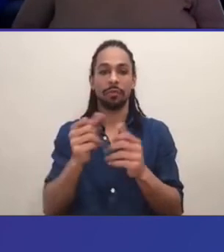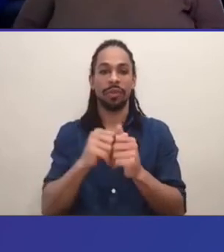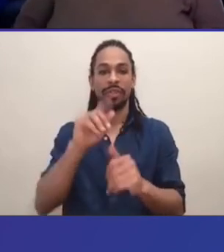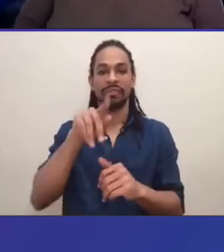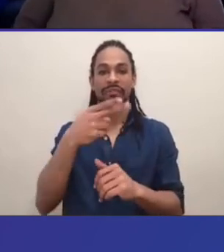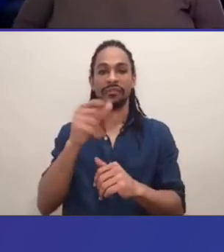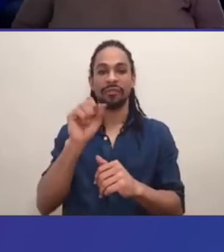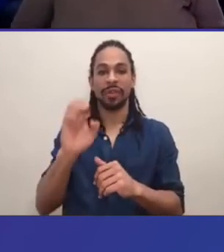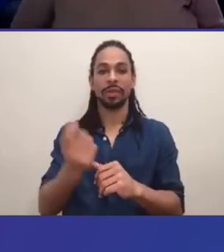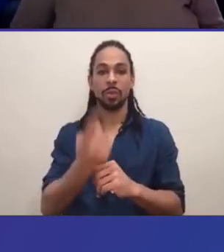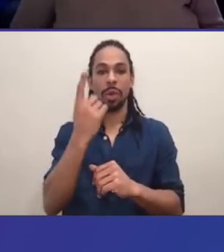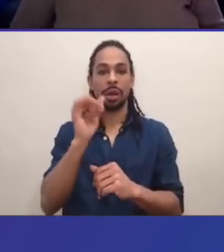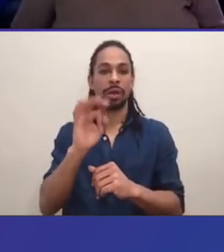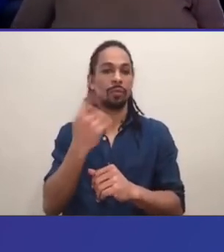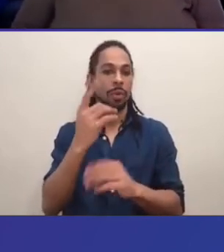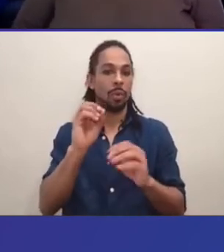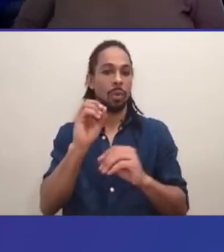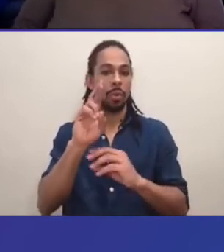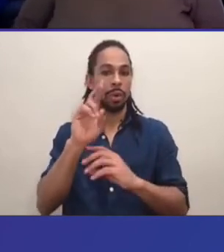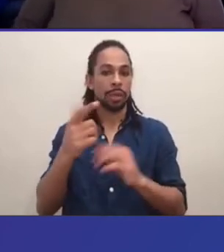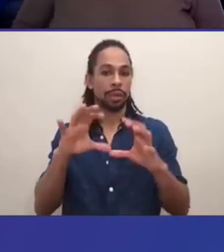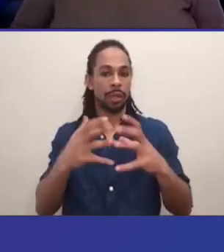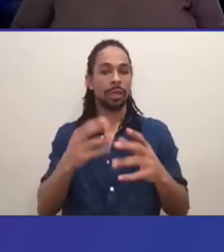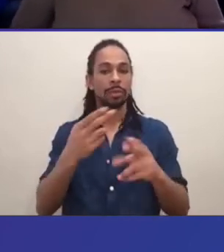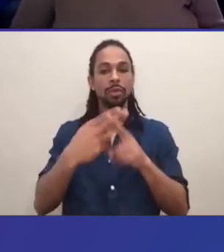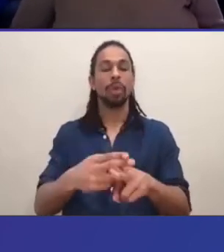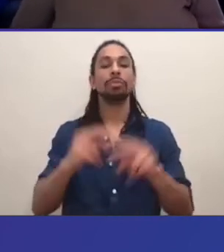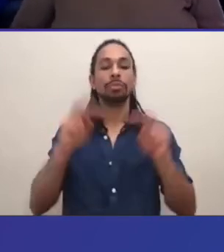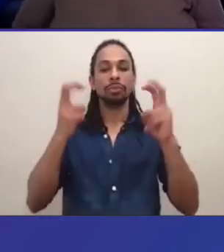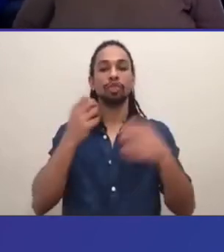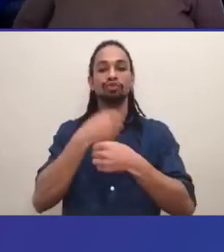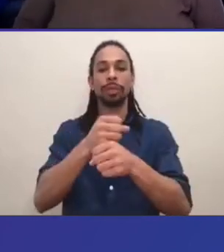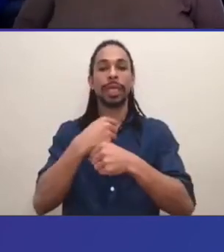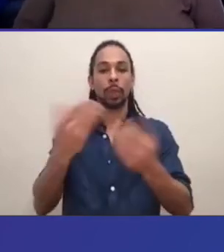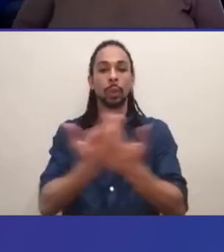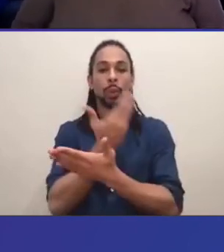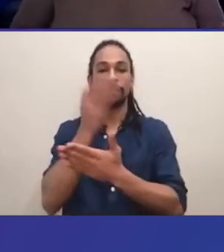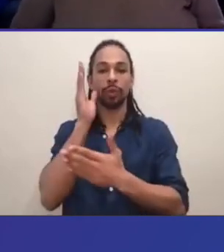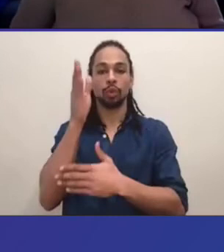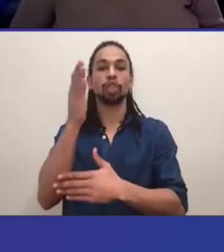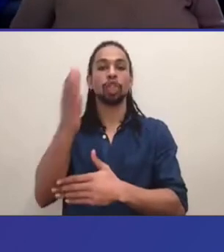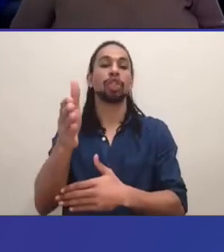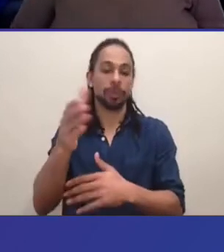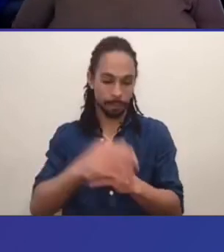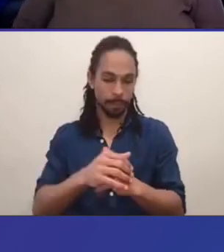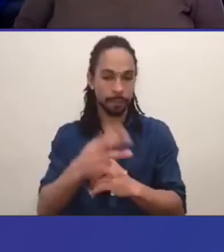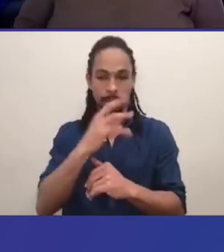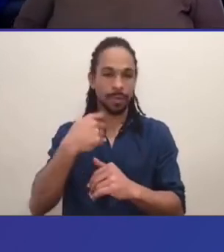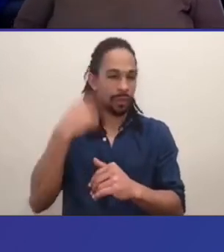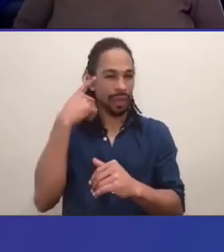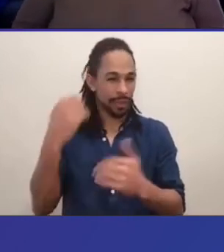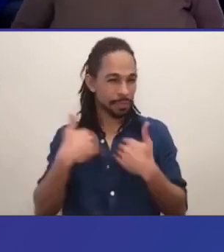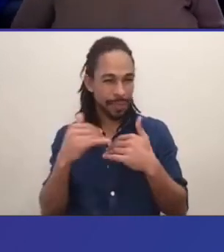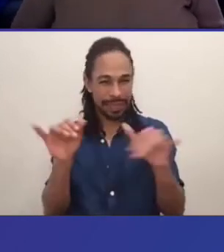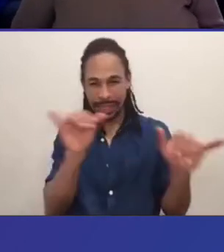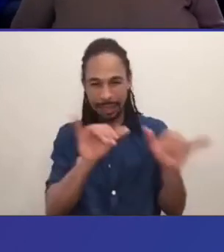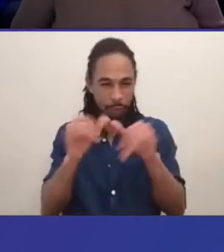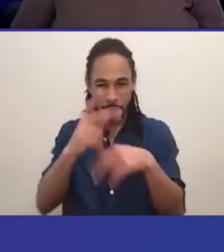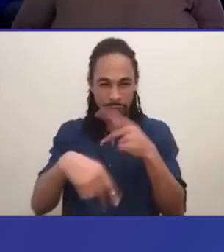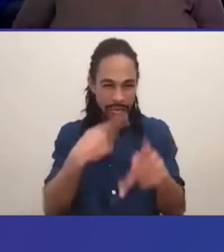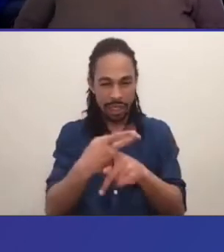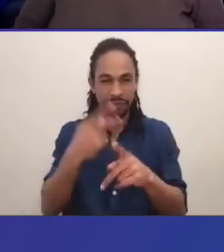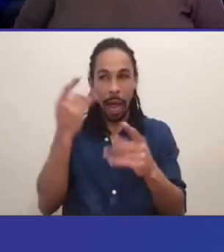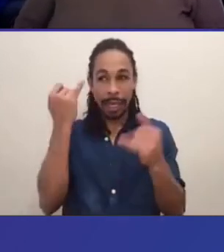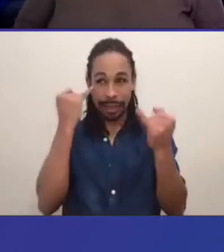of an organization that's called Creating New Futures, which I think has a similar kind of conceit, thinking